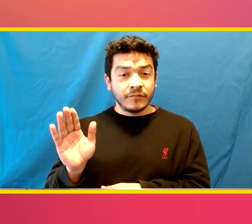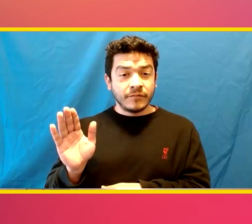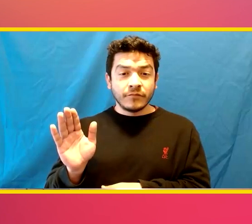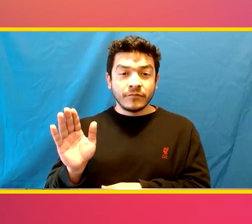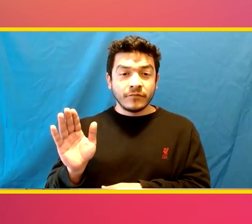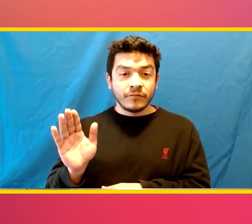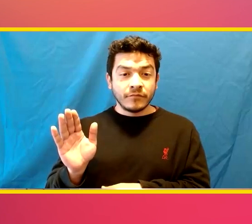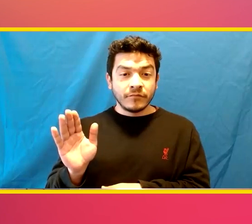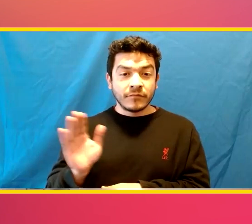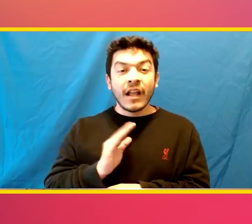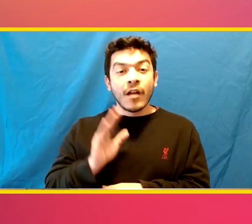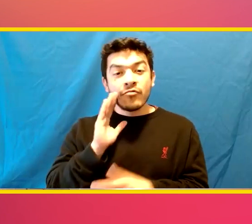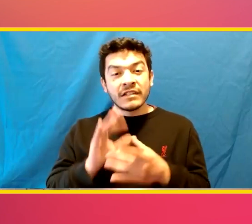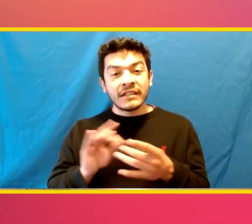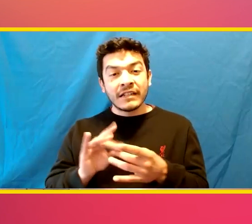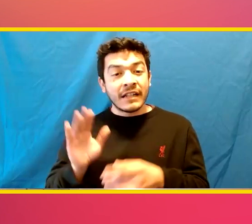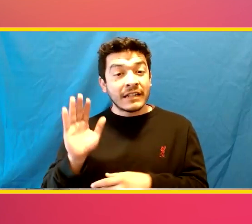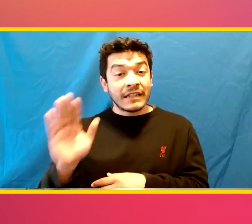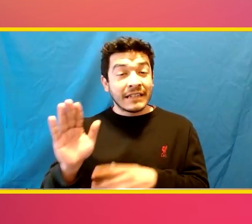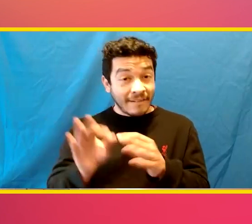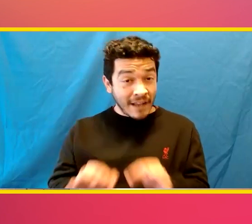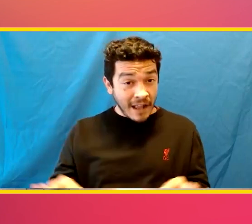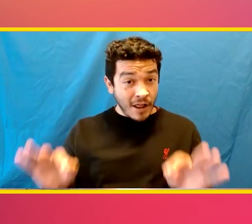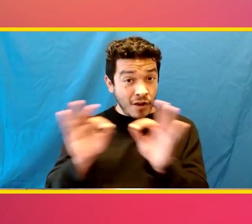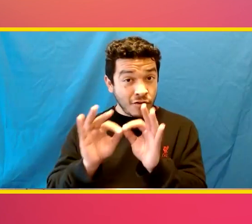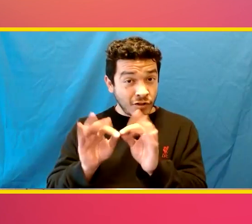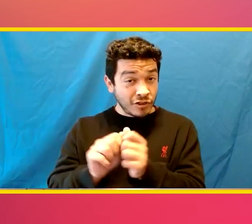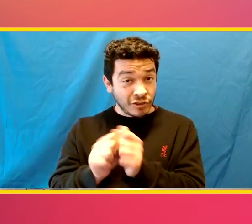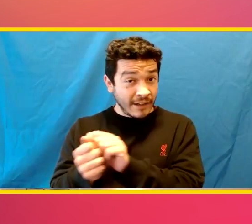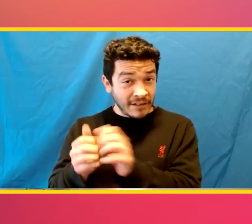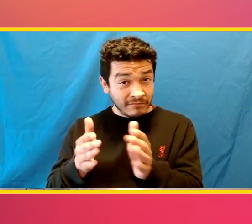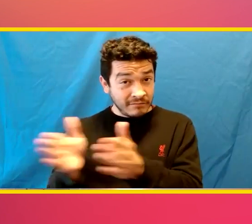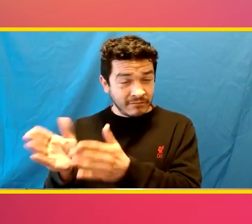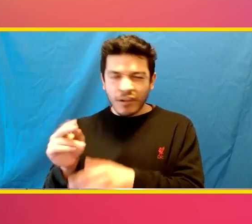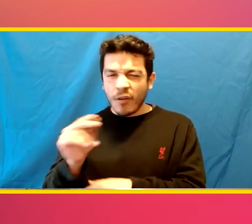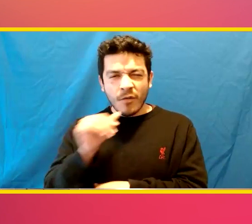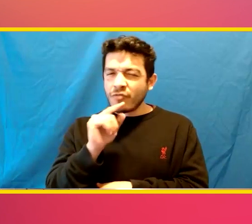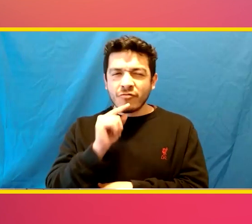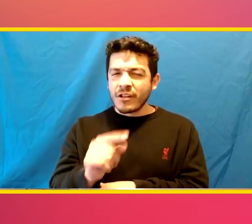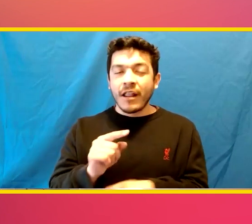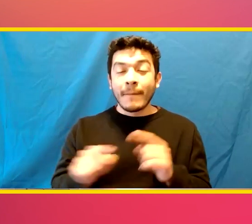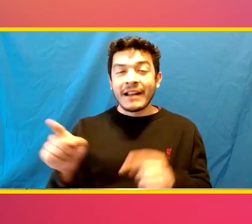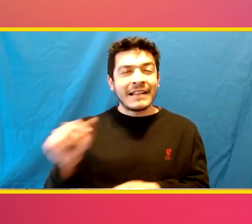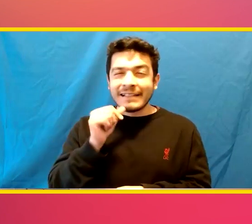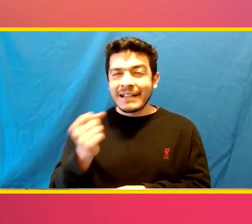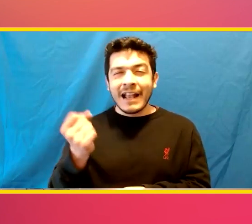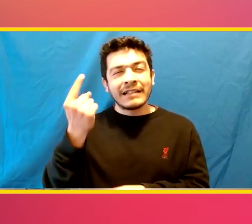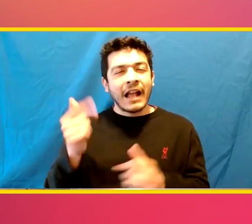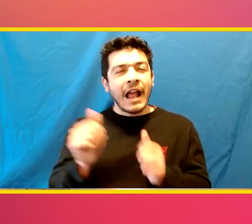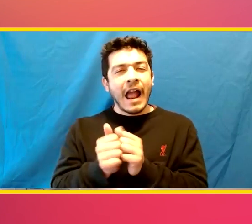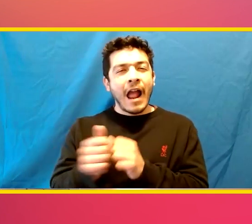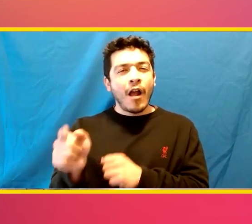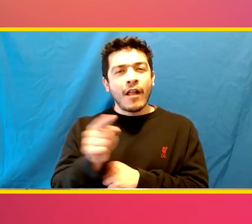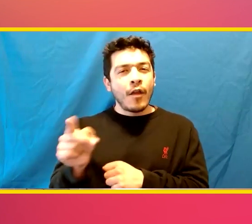his I would say his values shift? Not really. What he didn't quite understand is how they